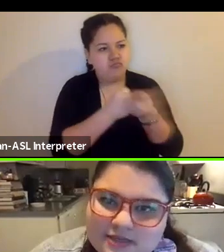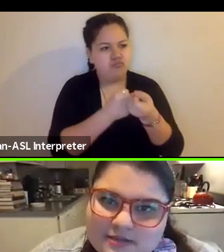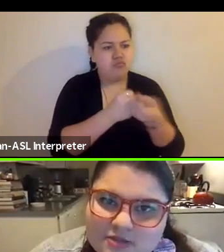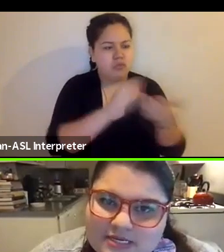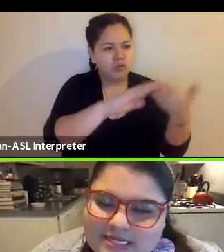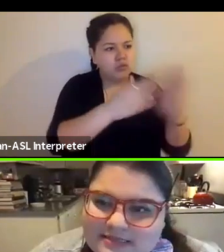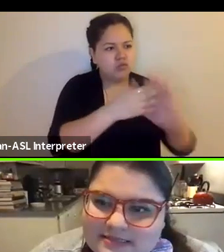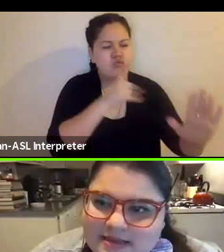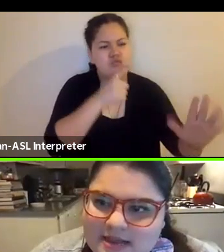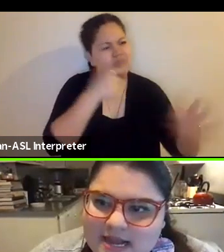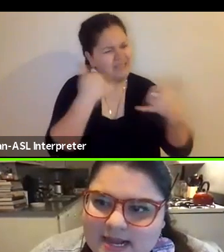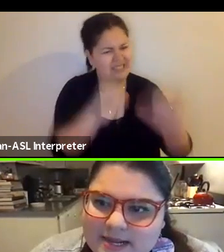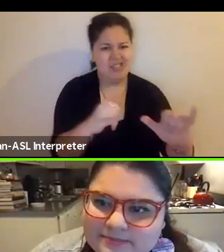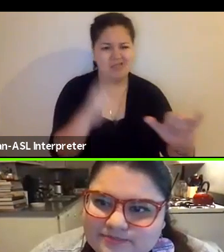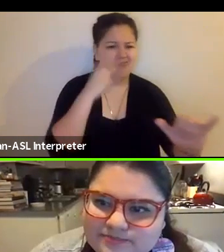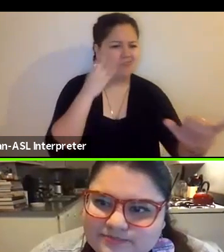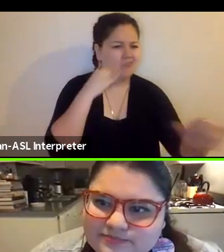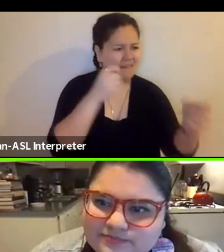violence in their communities.